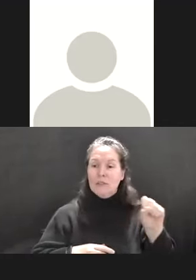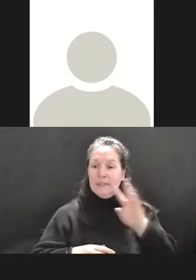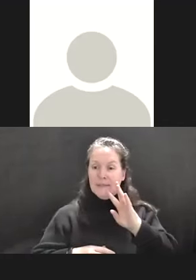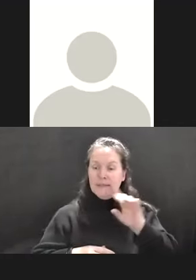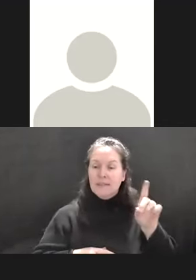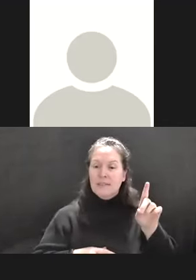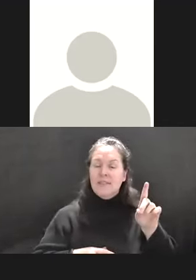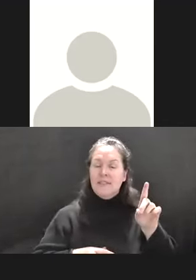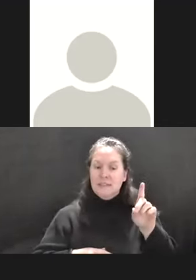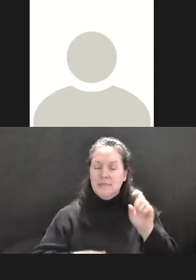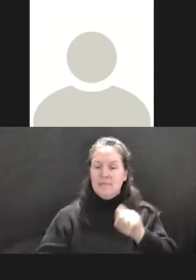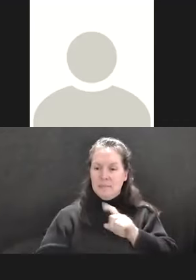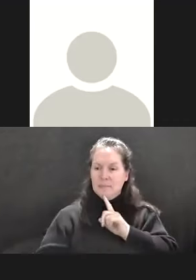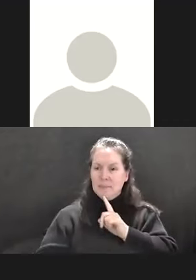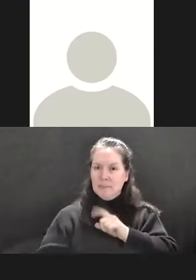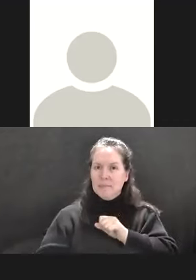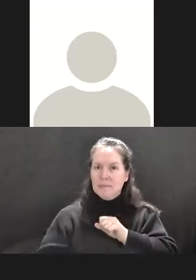it is in the